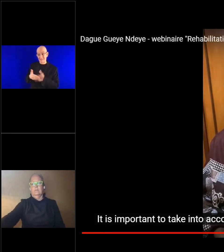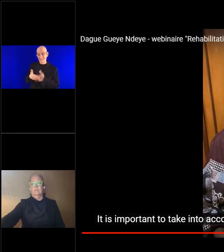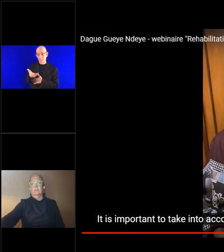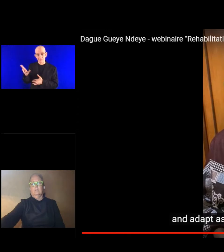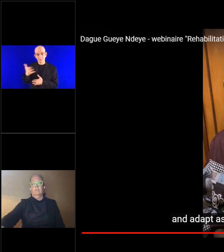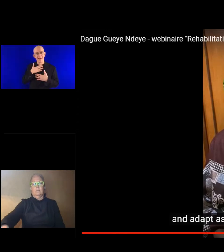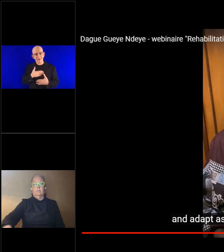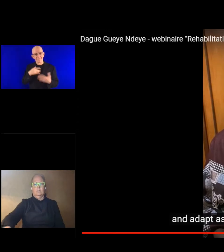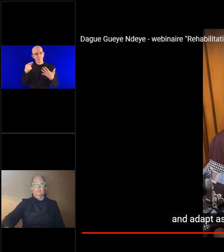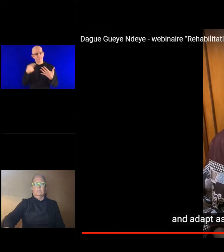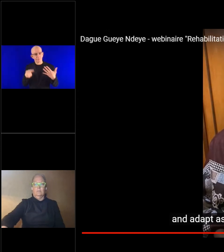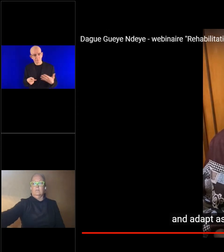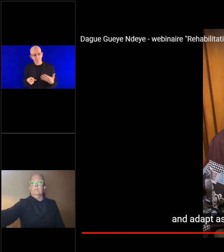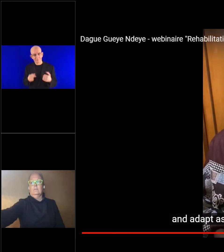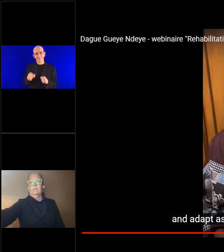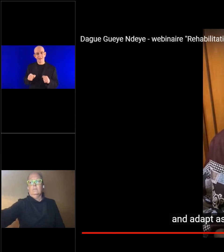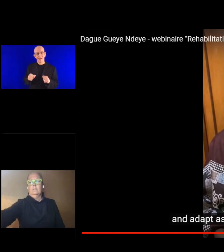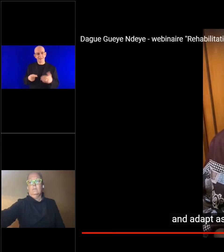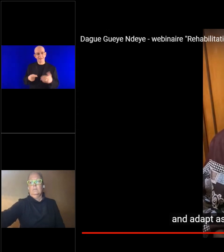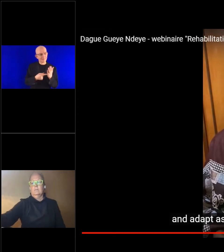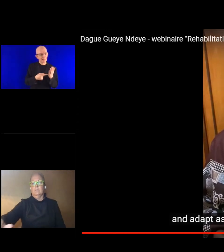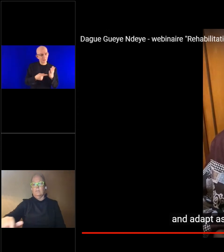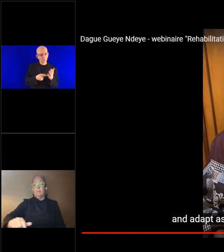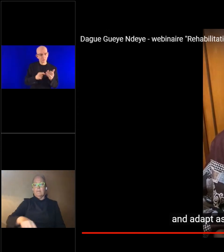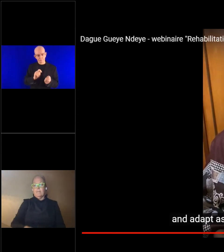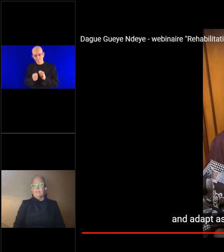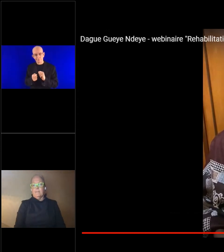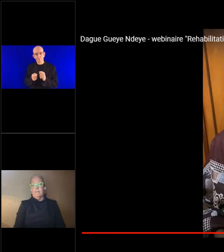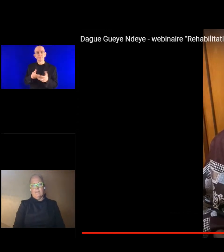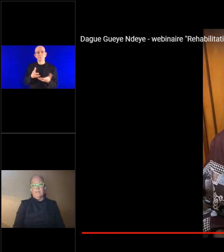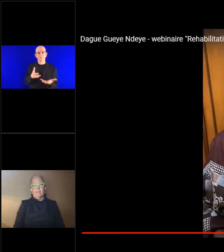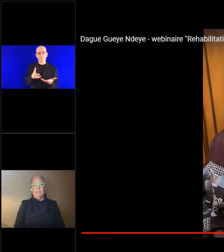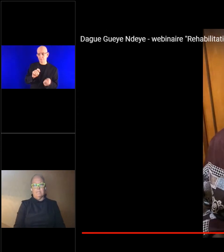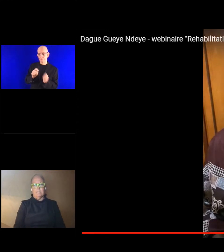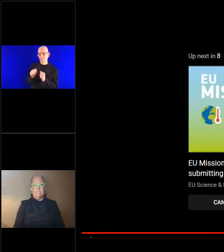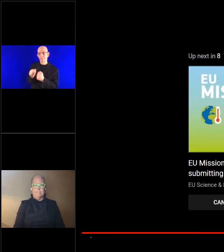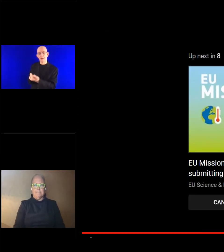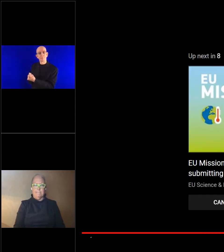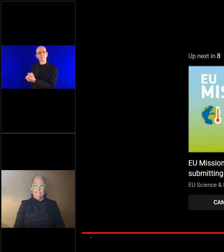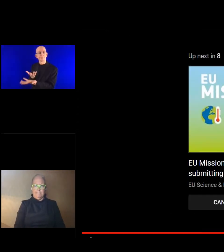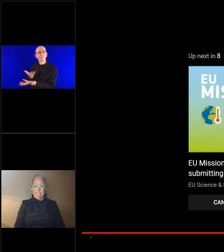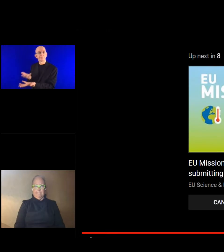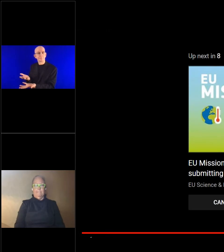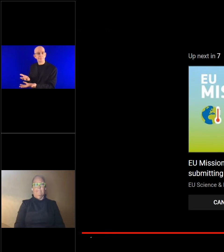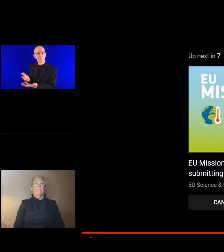handicapées, de les adapter par rapport à leur aide technique. Merci.